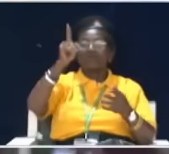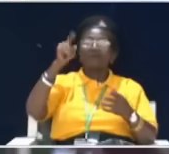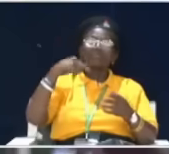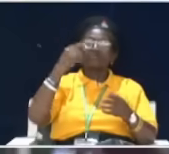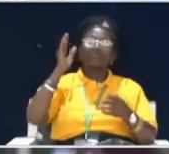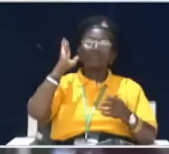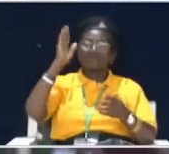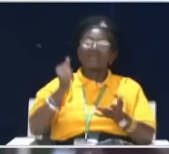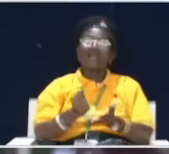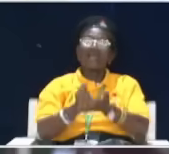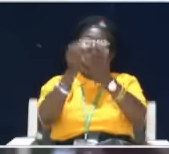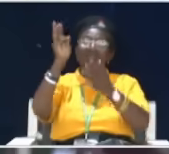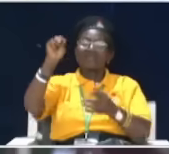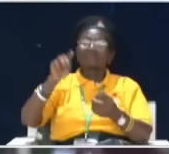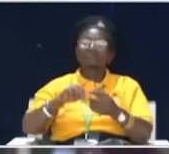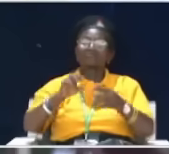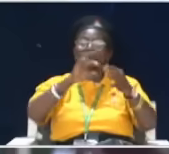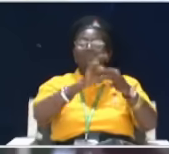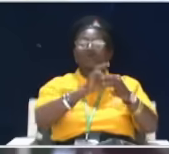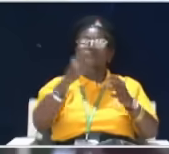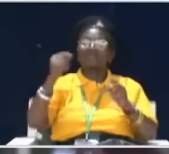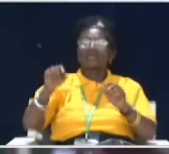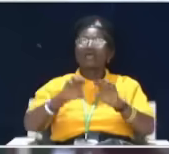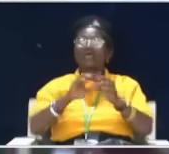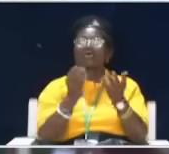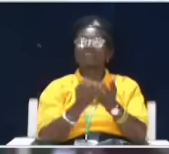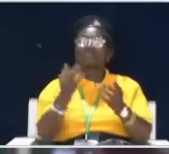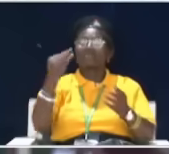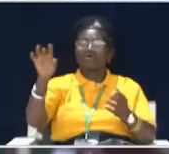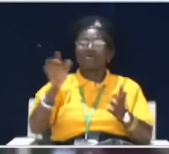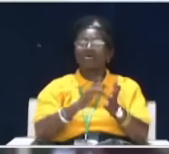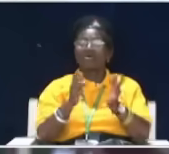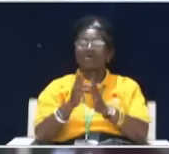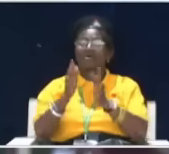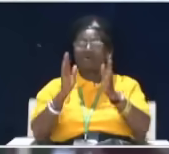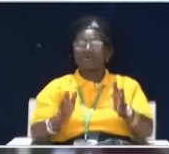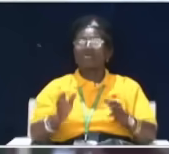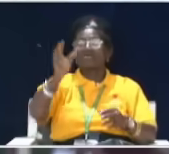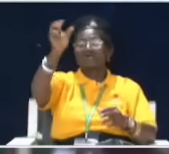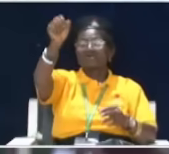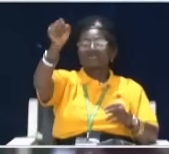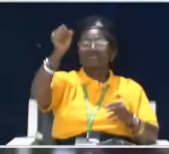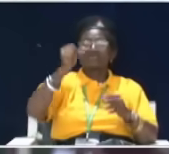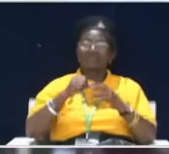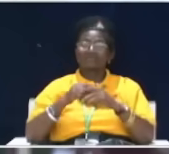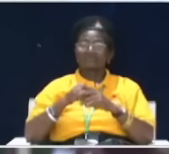to join the company of Christians.